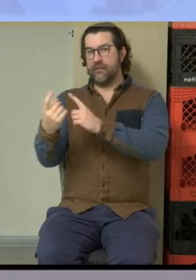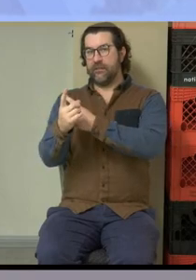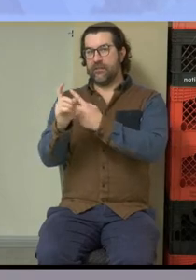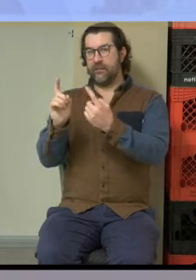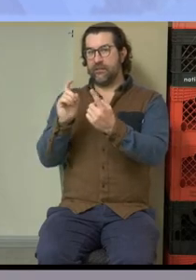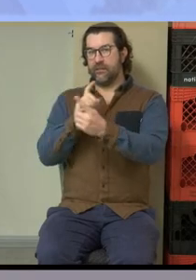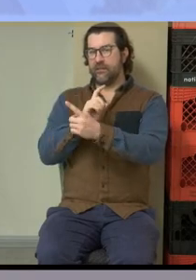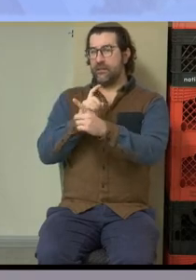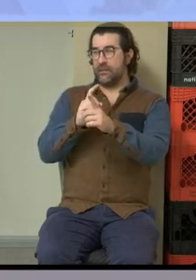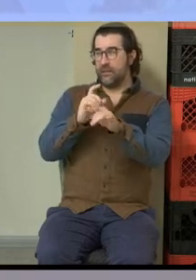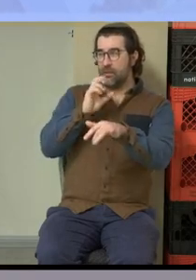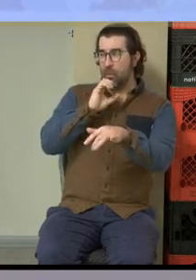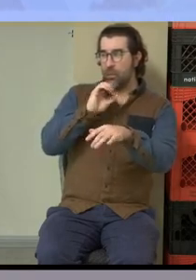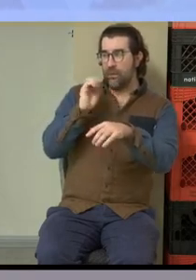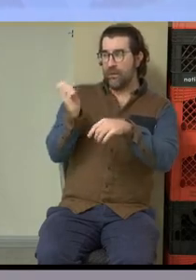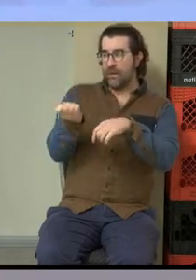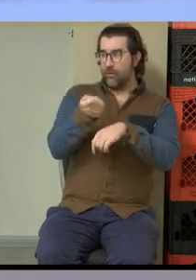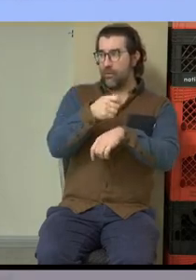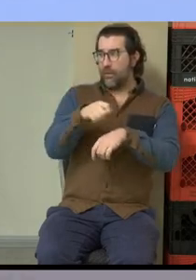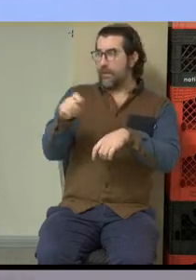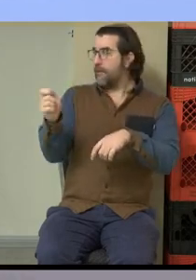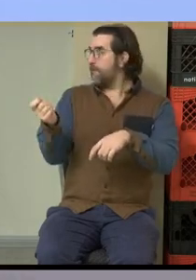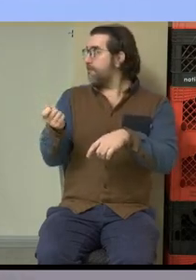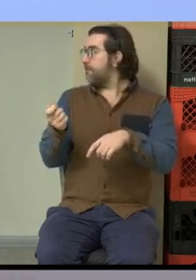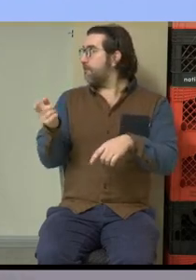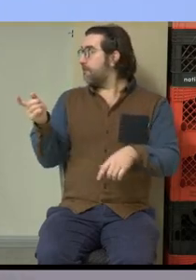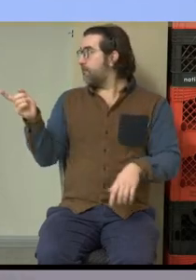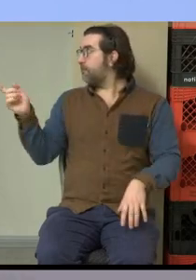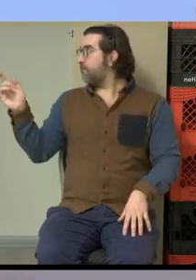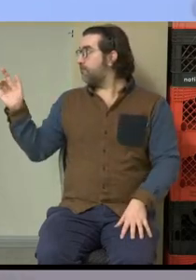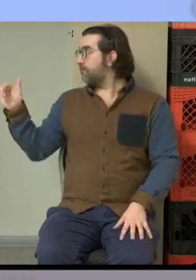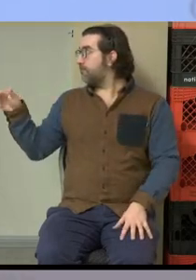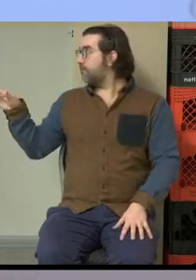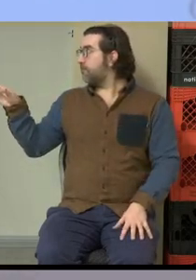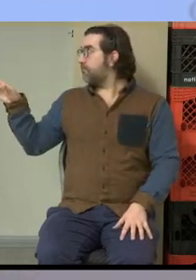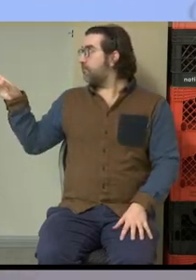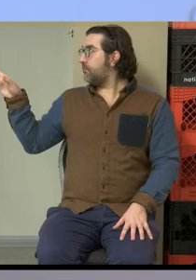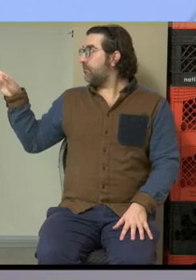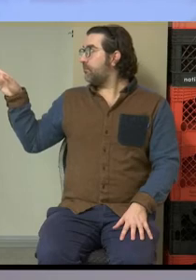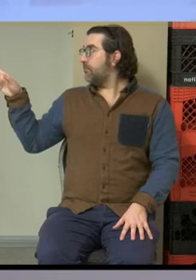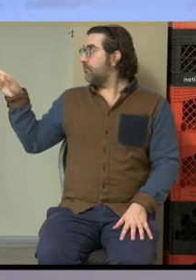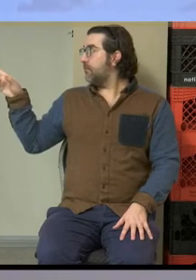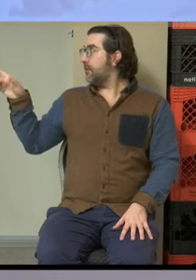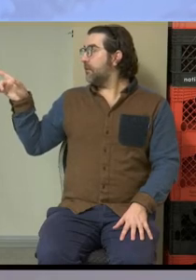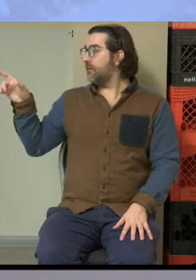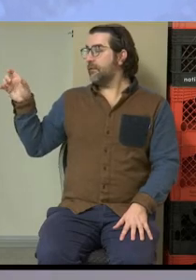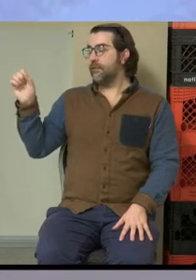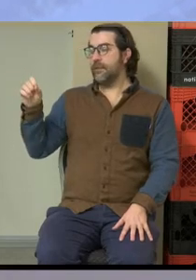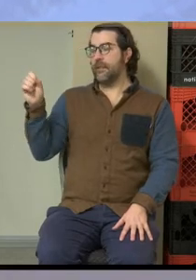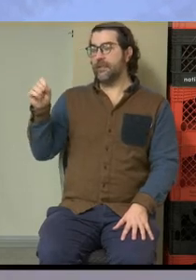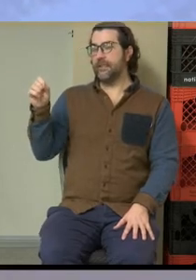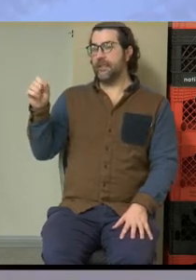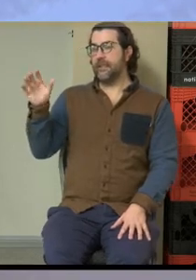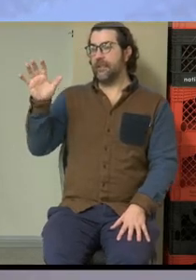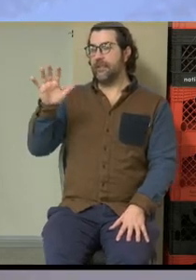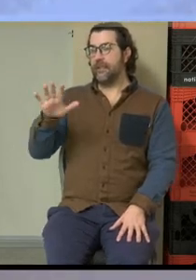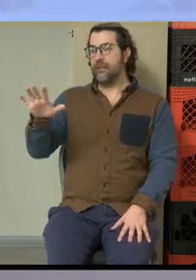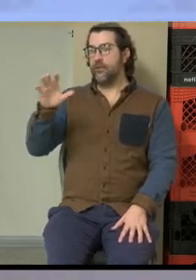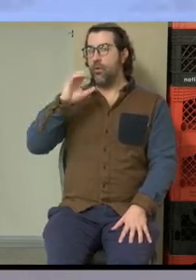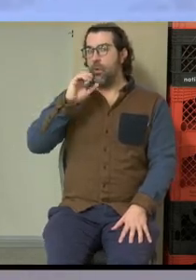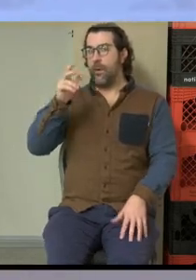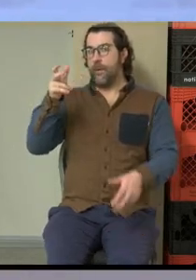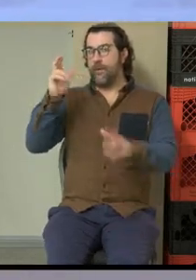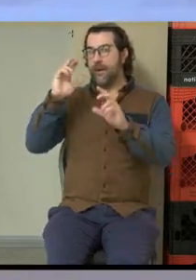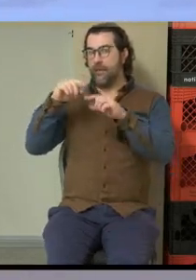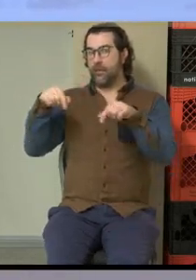court? Yeah, that's this area here, mm-hmm. and then up into the old